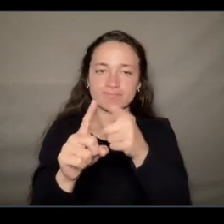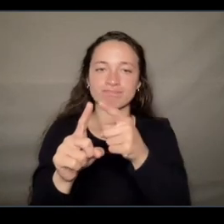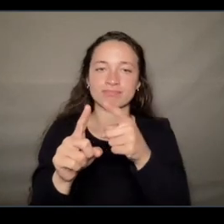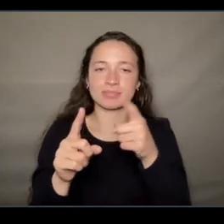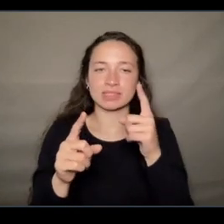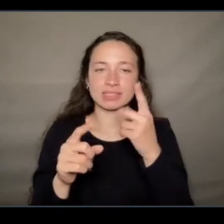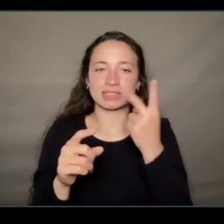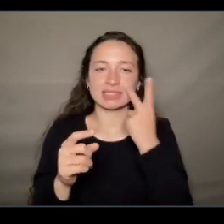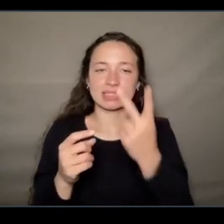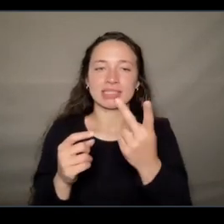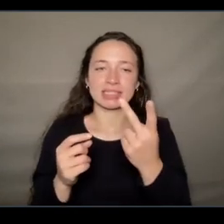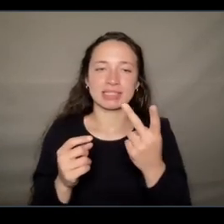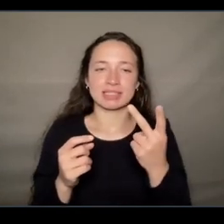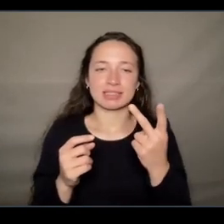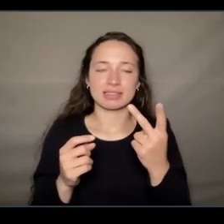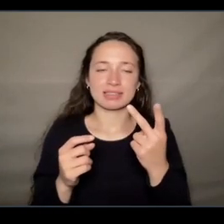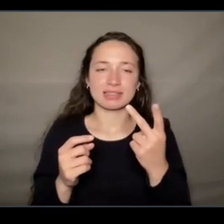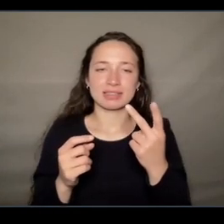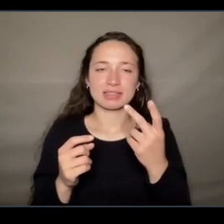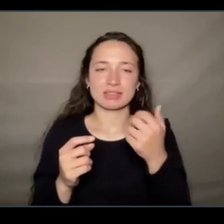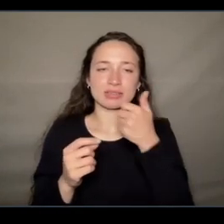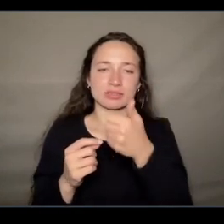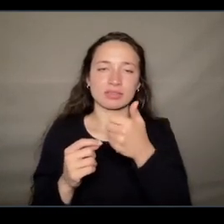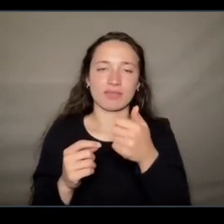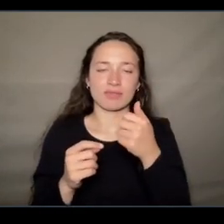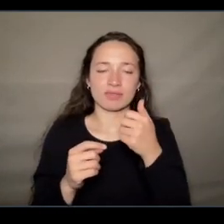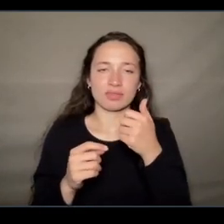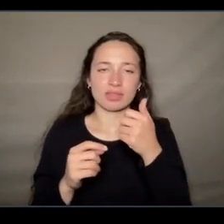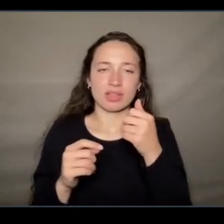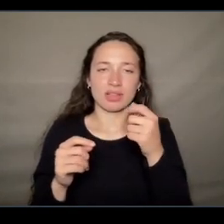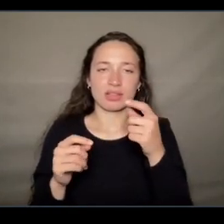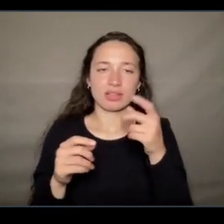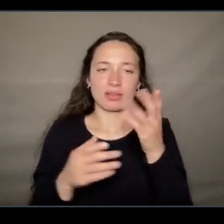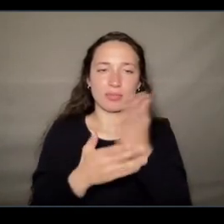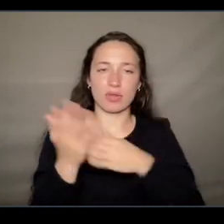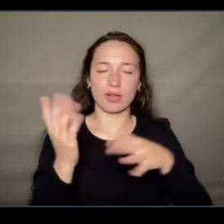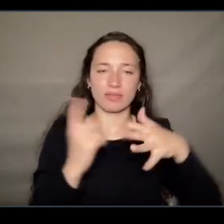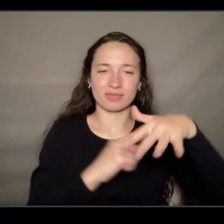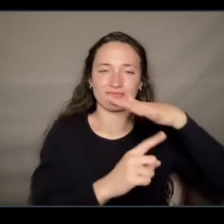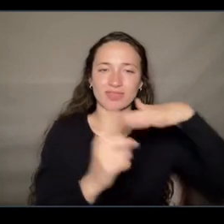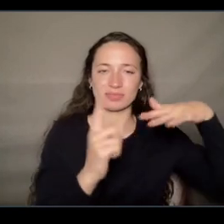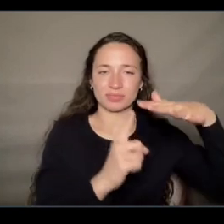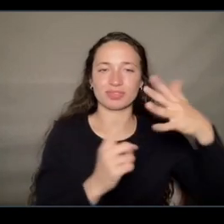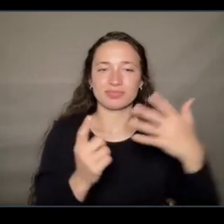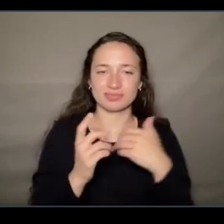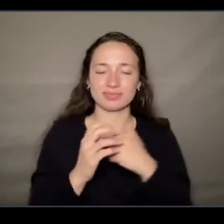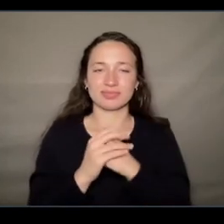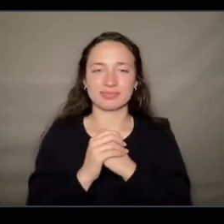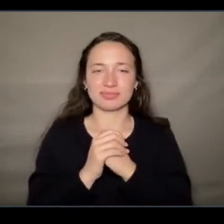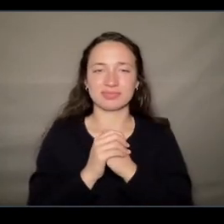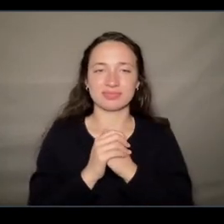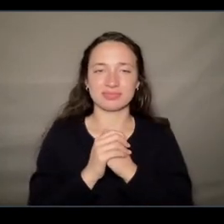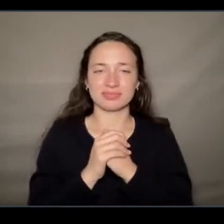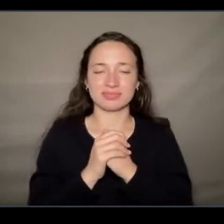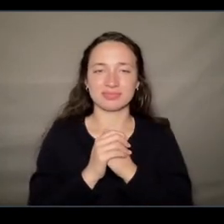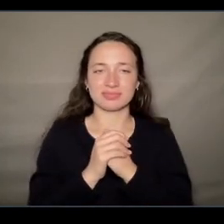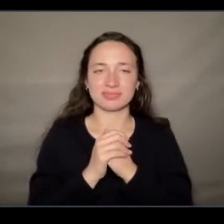dedicated to seeing yourself, oneself in the fabric.